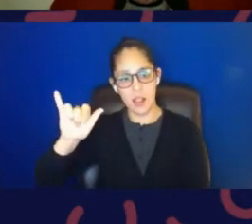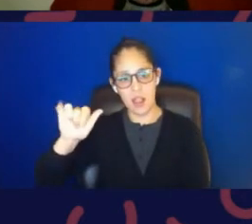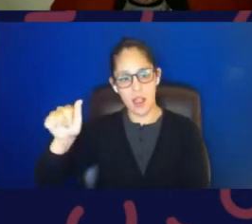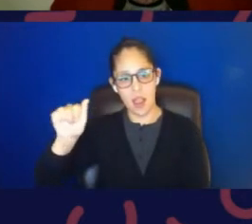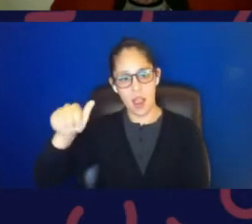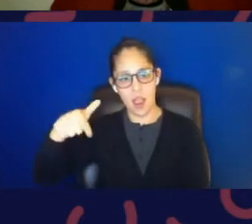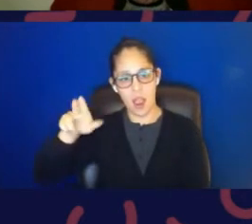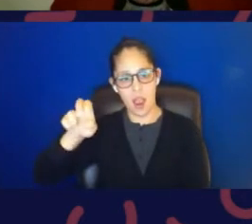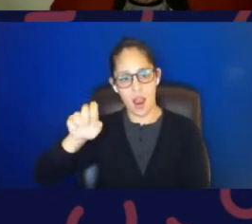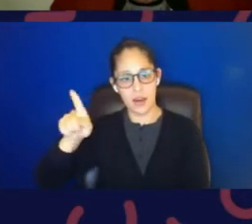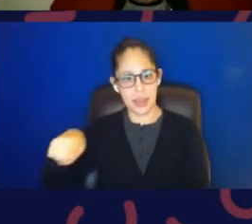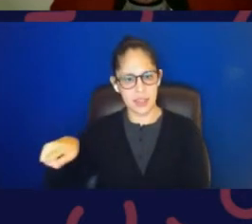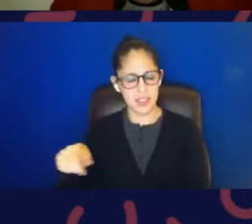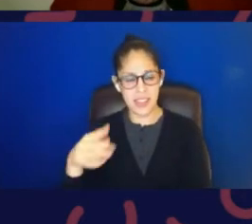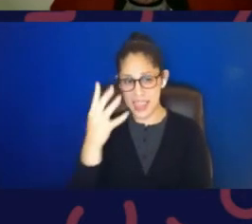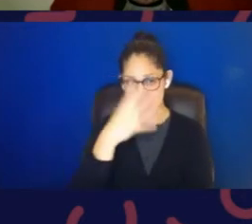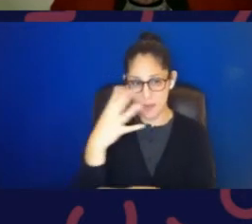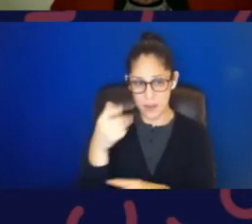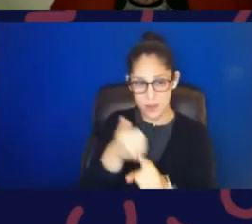the toxic patriotism?